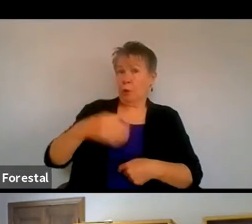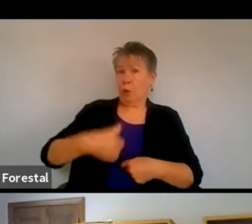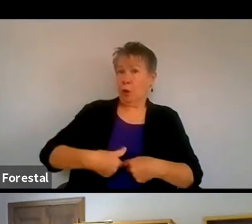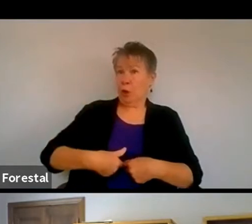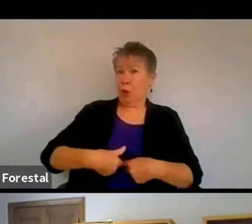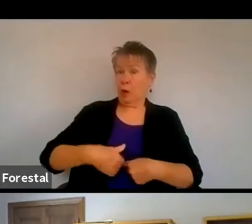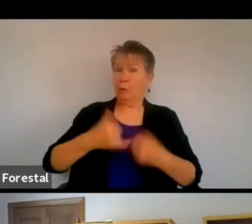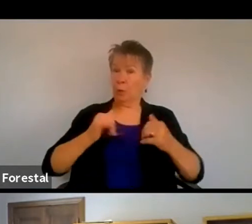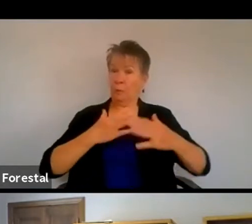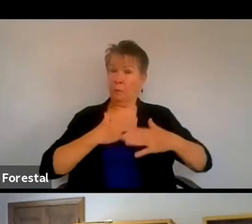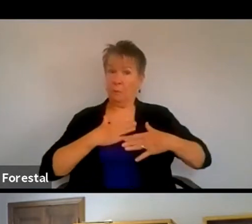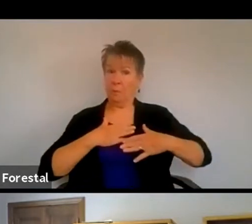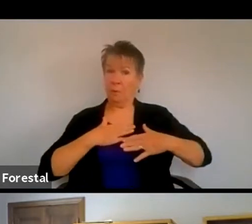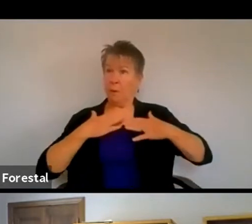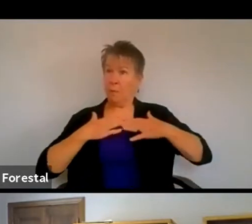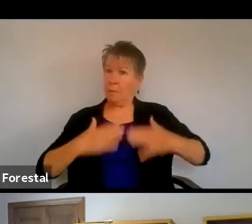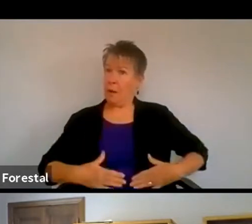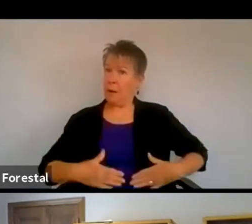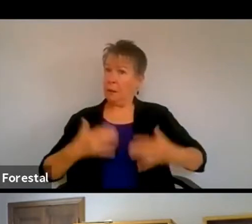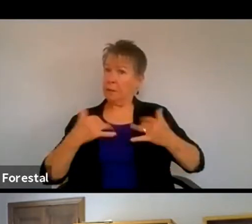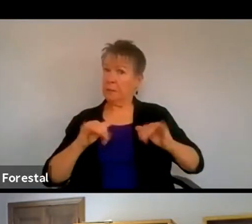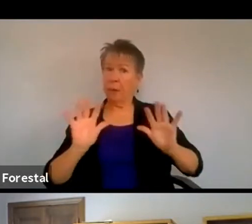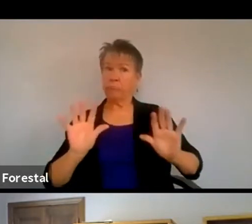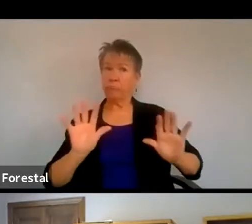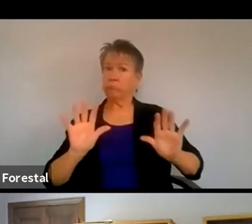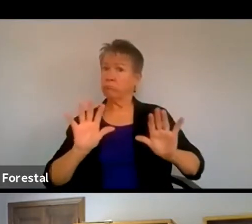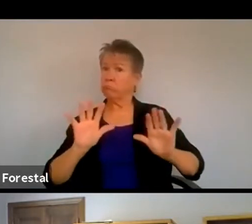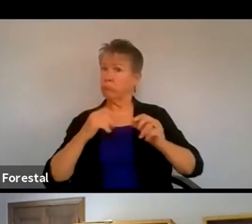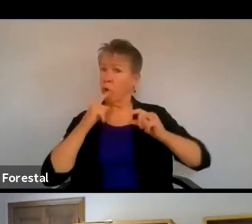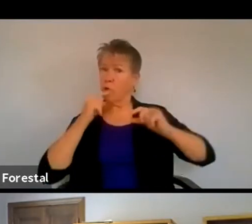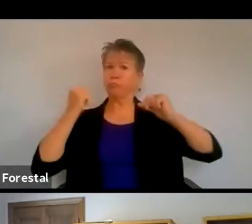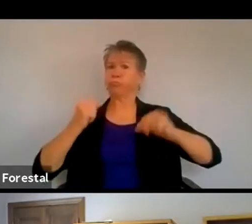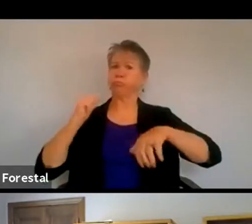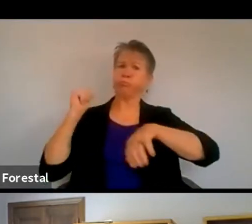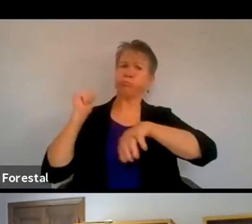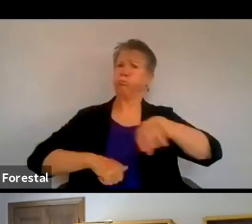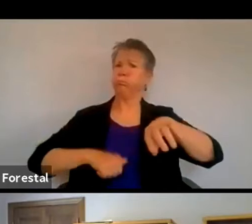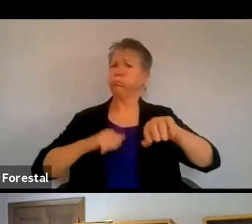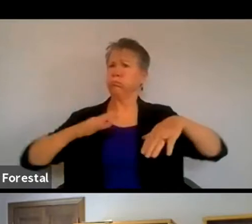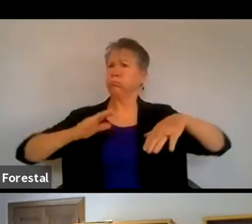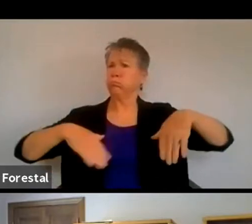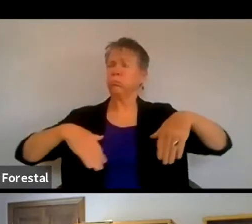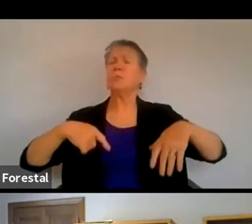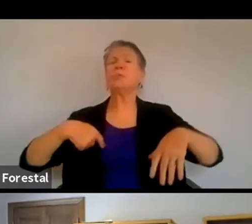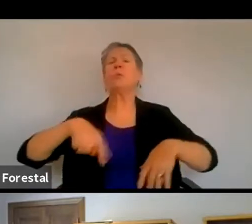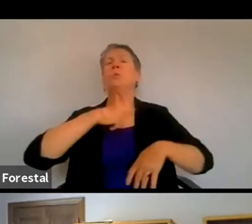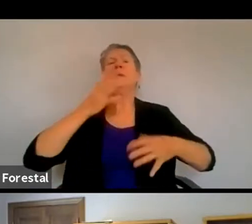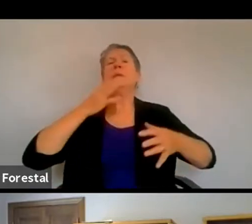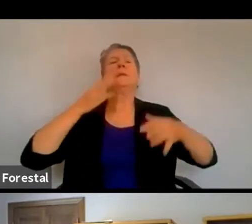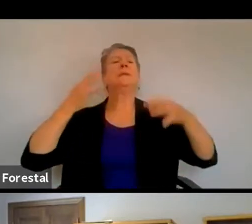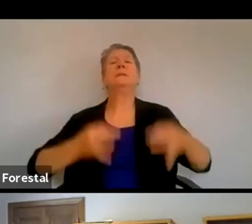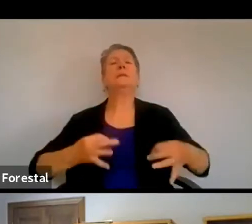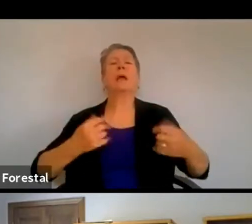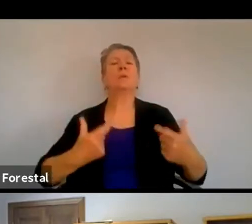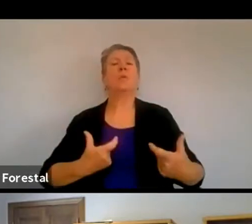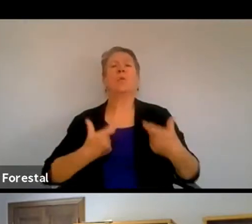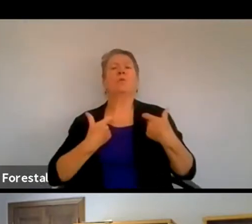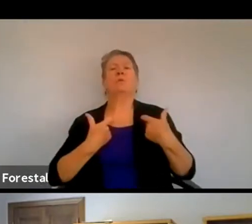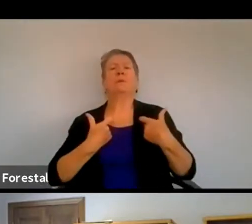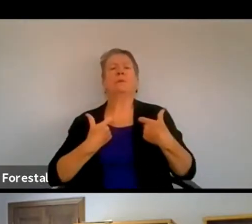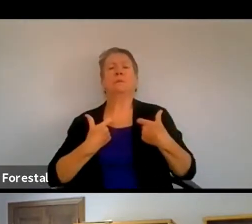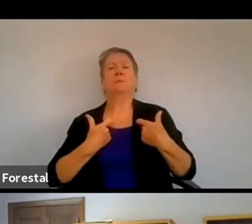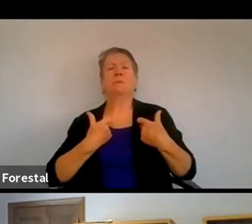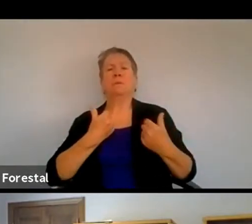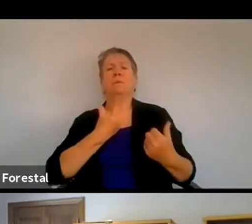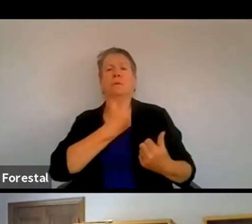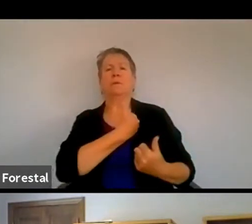health guidance otherwise would have been. And we're taking ourselves off the field at least through the weekend. And I say at least through the weekend, I want to reiterate